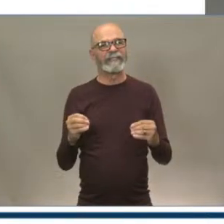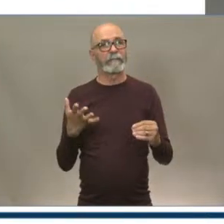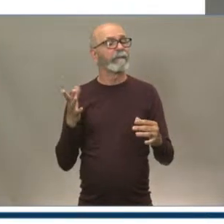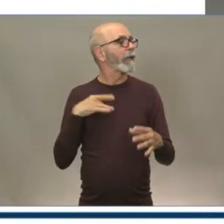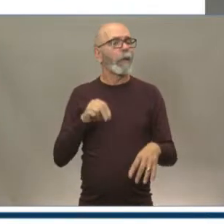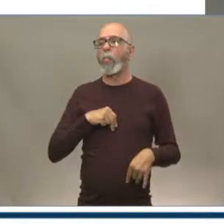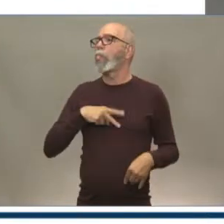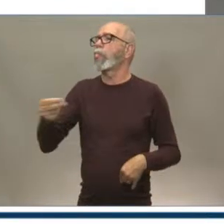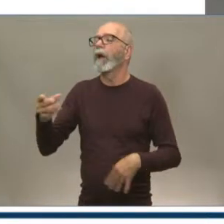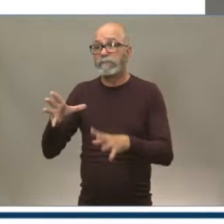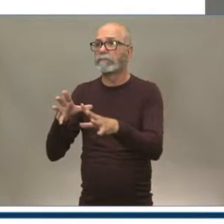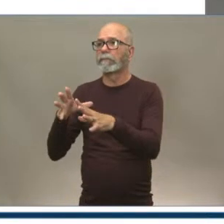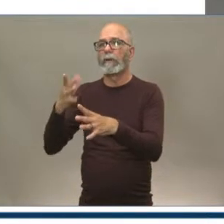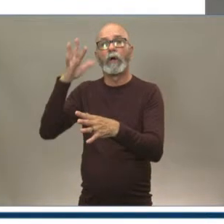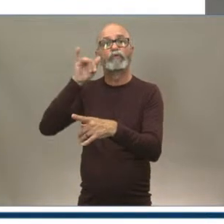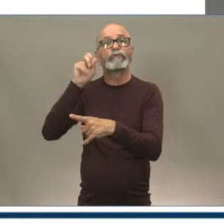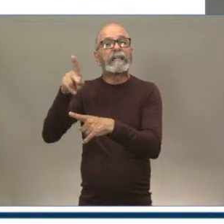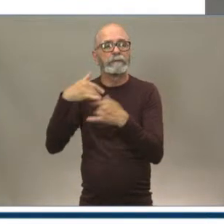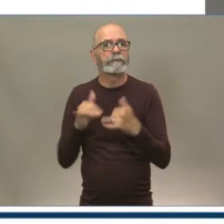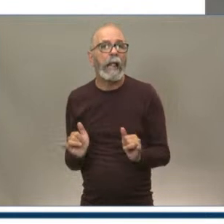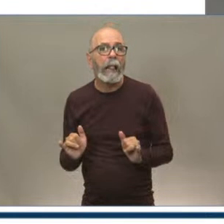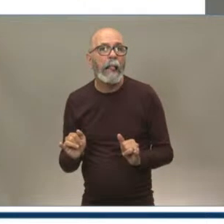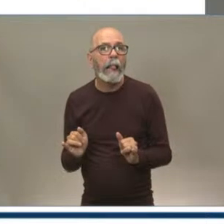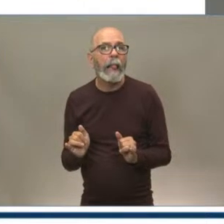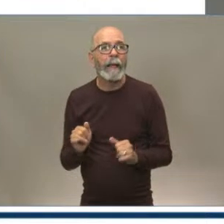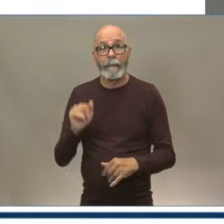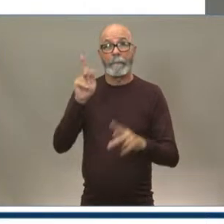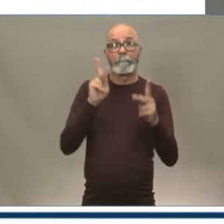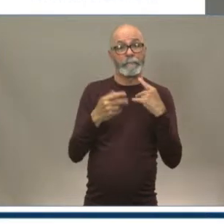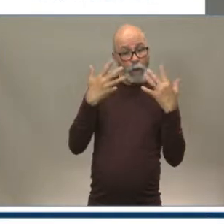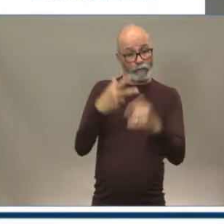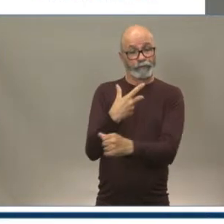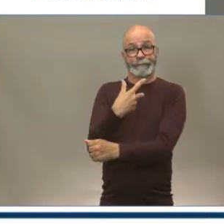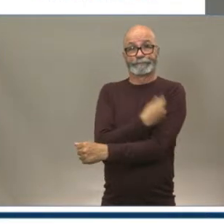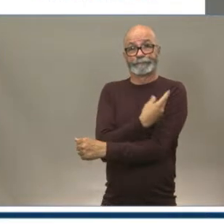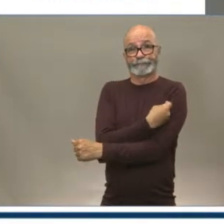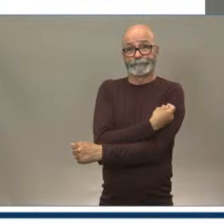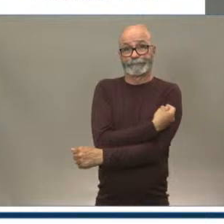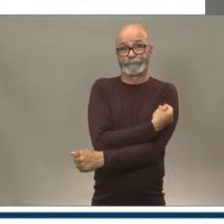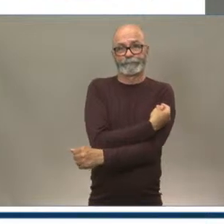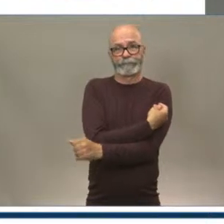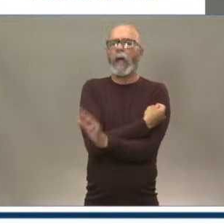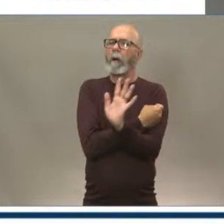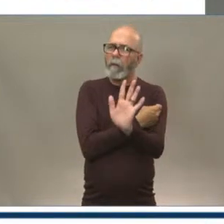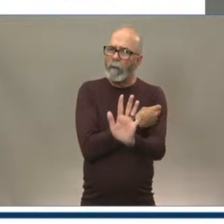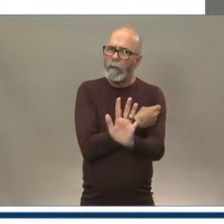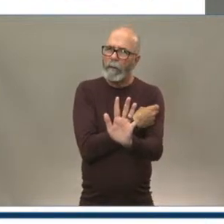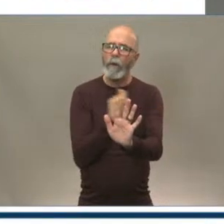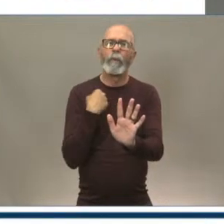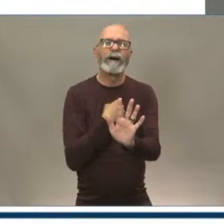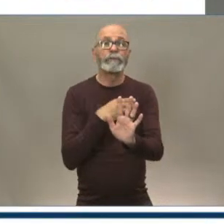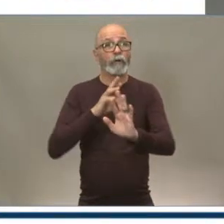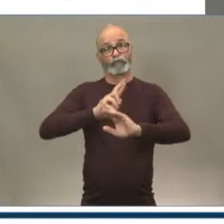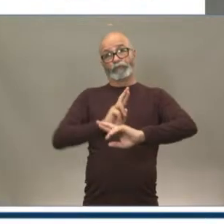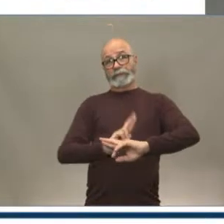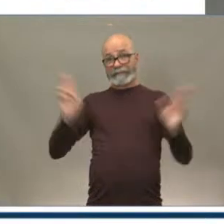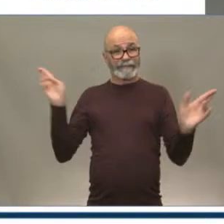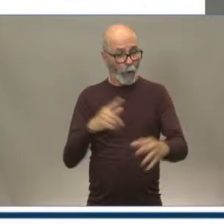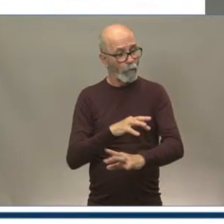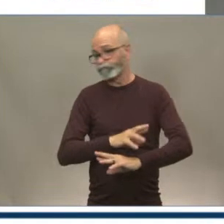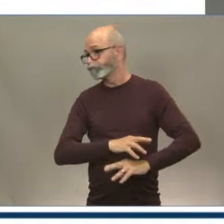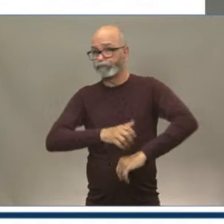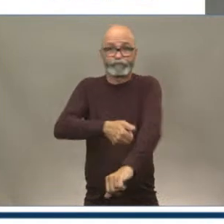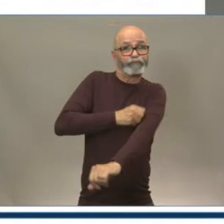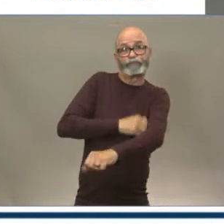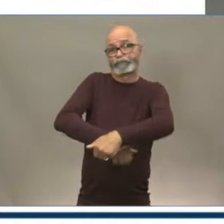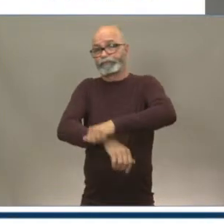if everybody else around those individuals is also vaccinated? So we will get there, but we're not at this point in time. We're in the middle of a